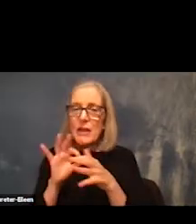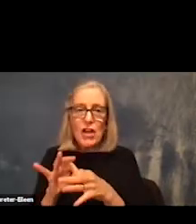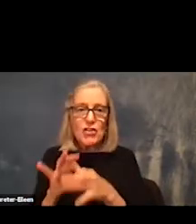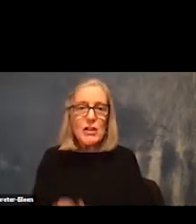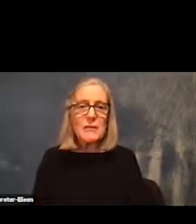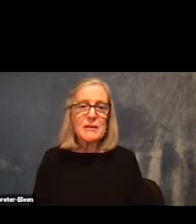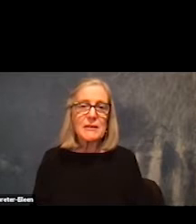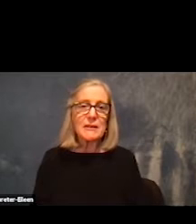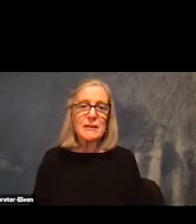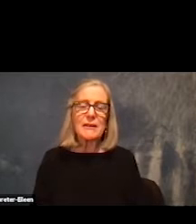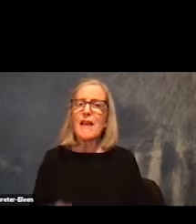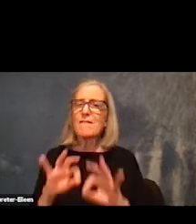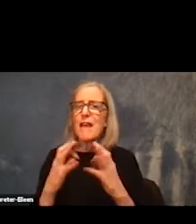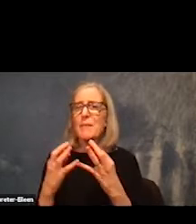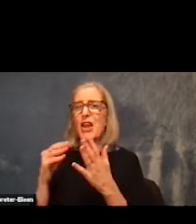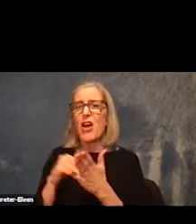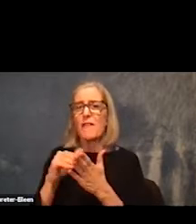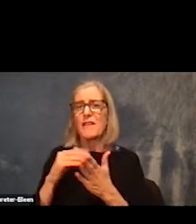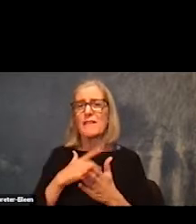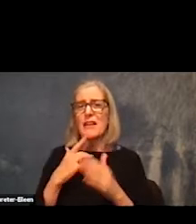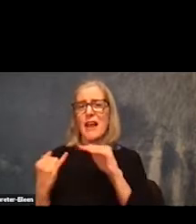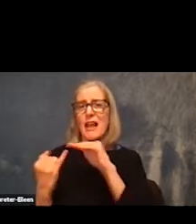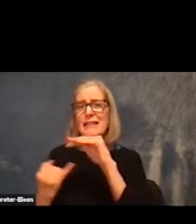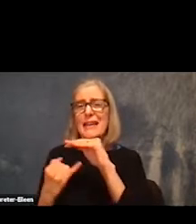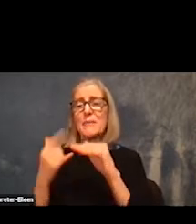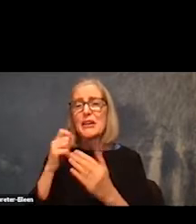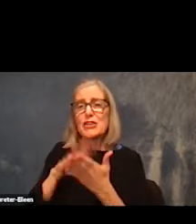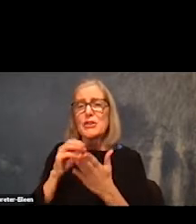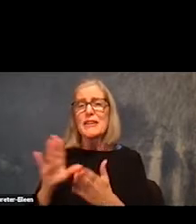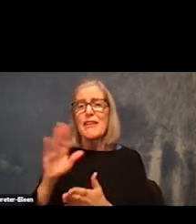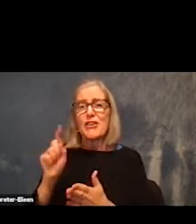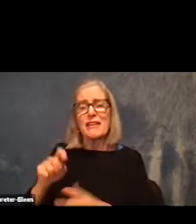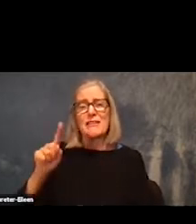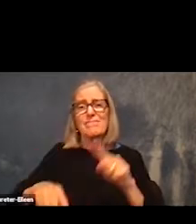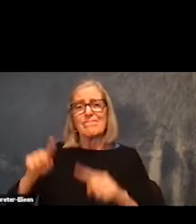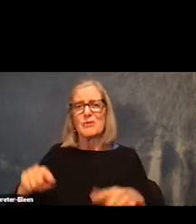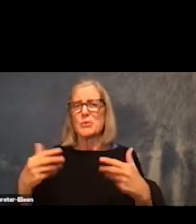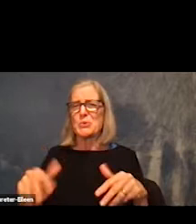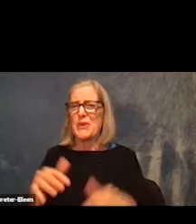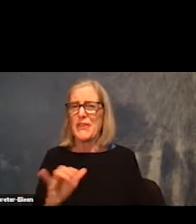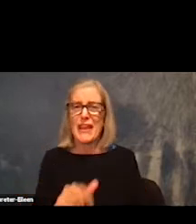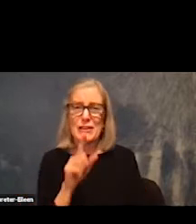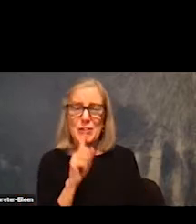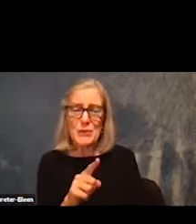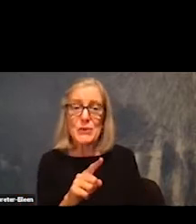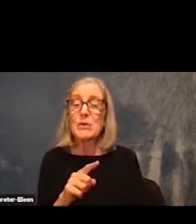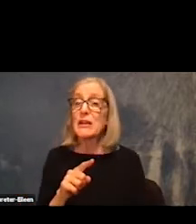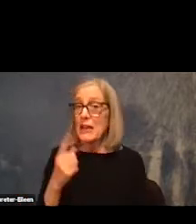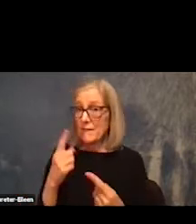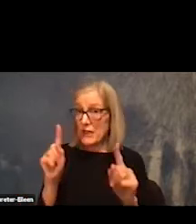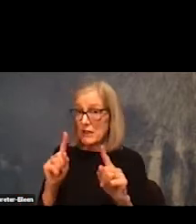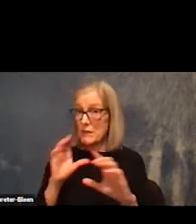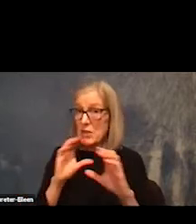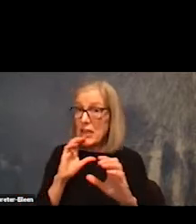are often isolated because students' needs are so different. That is true. Effective communication, build trust. Oh,